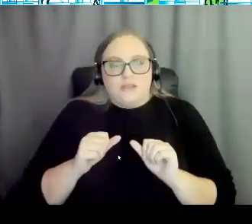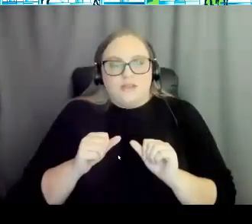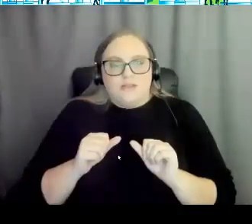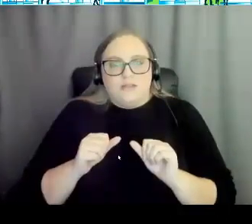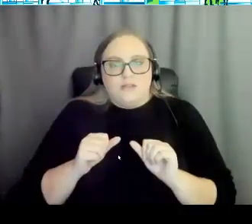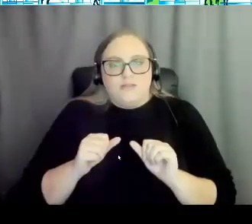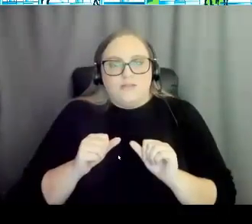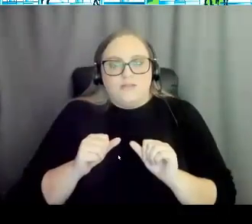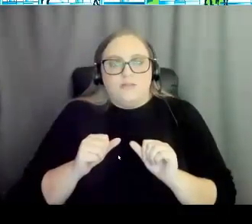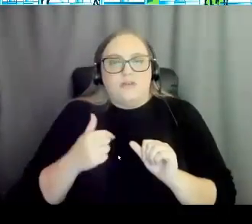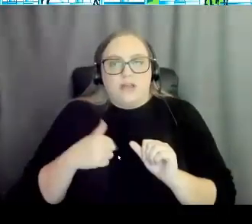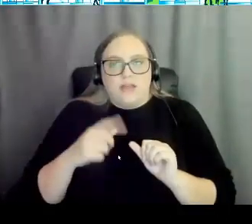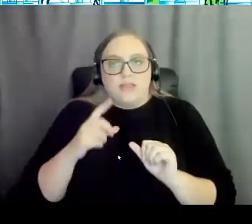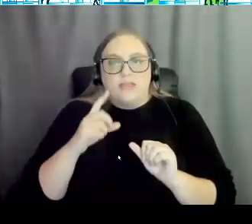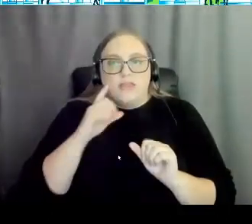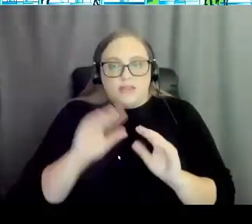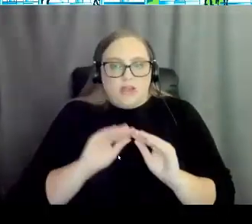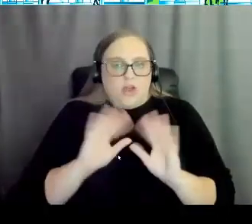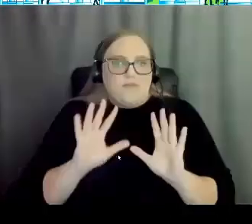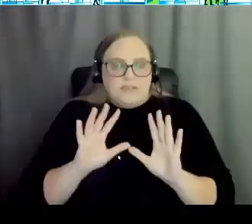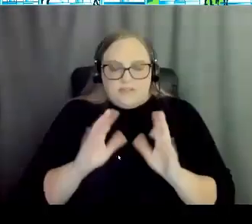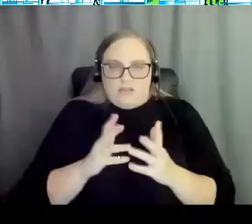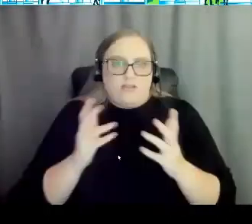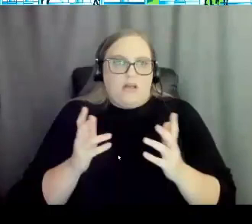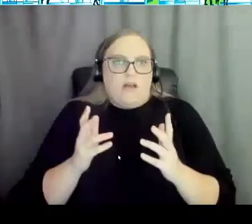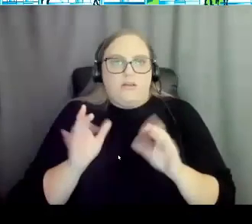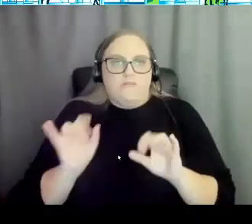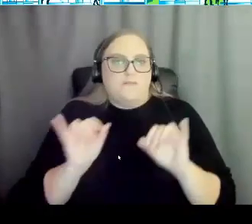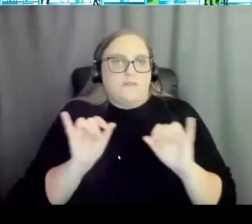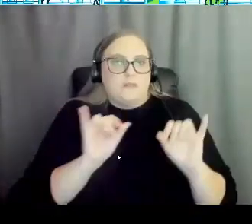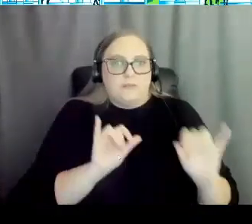there are obviously a lot of parallel